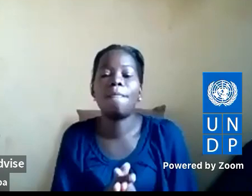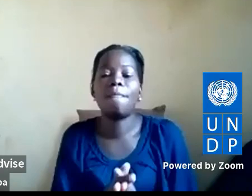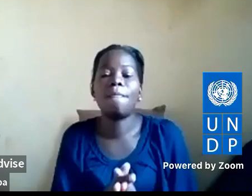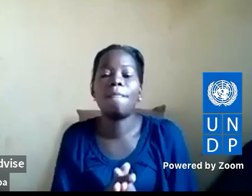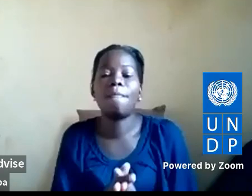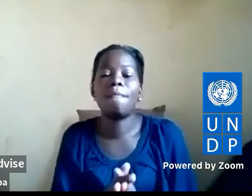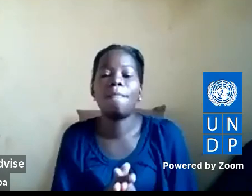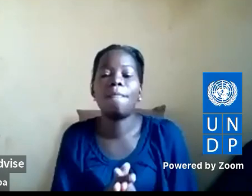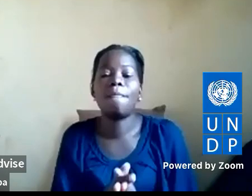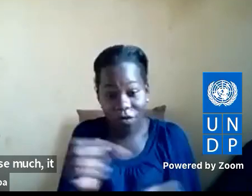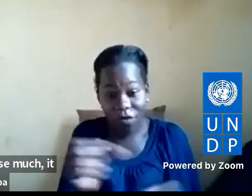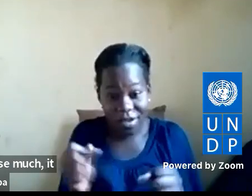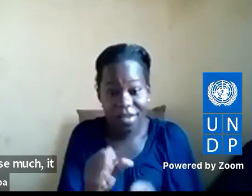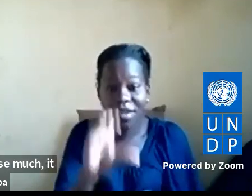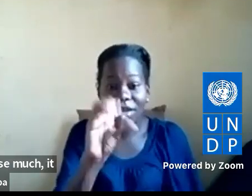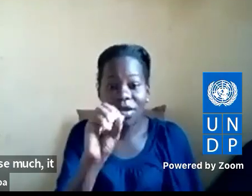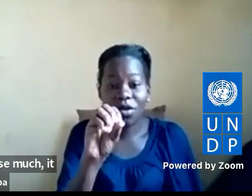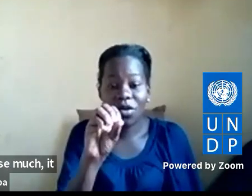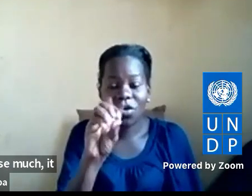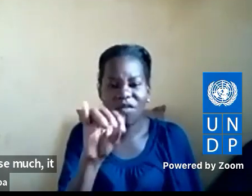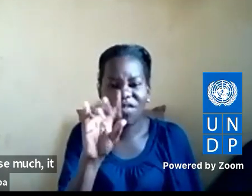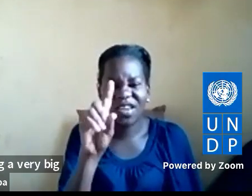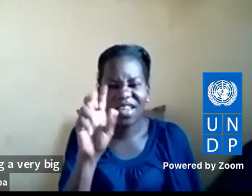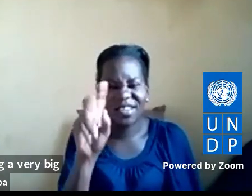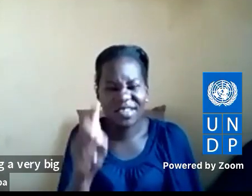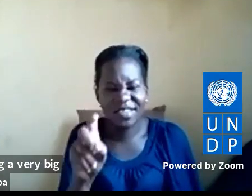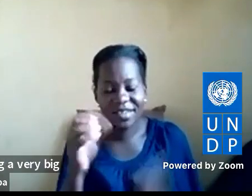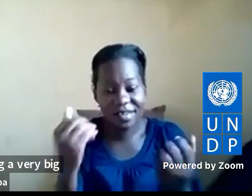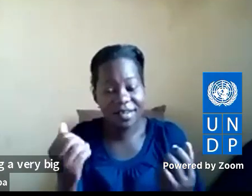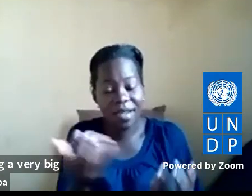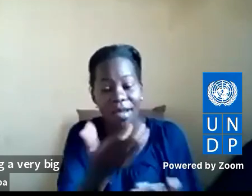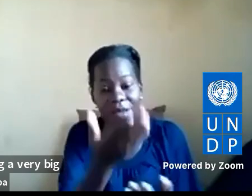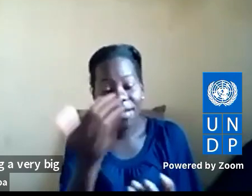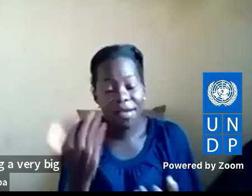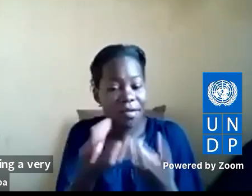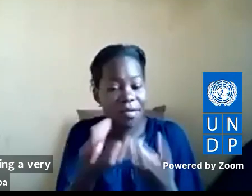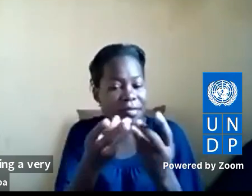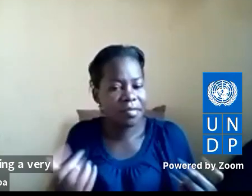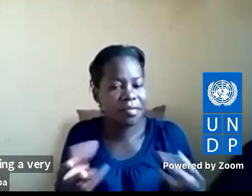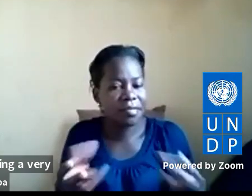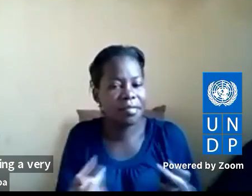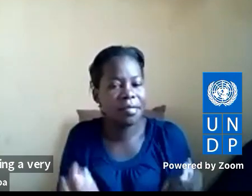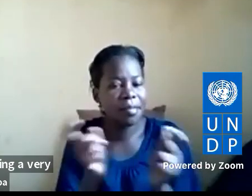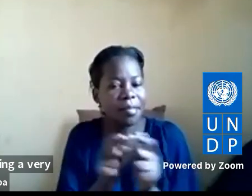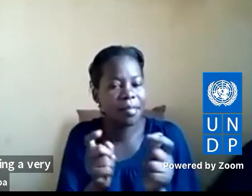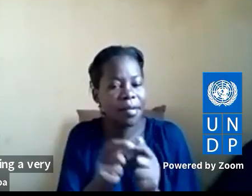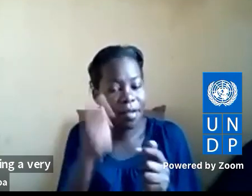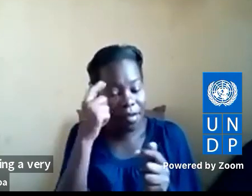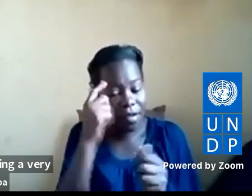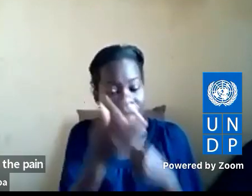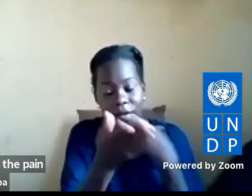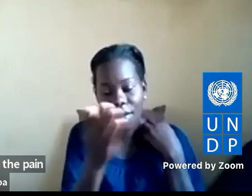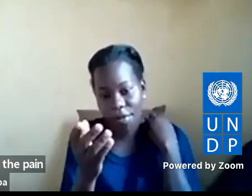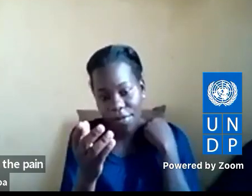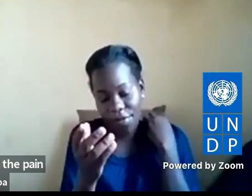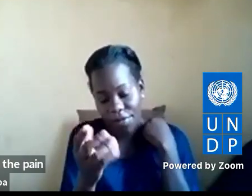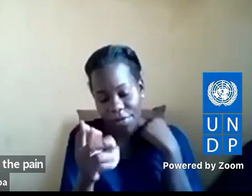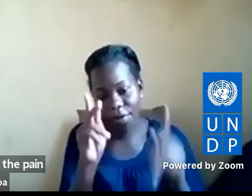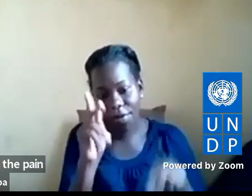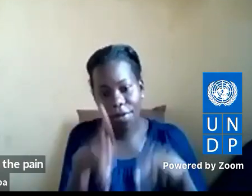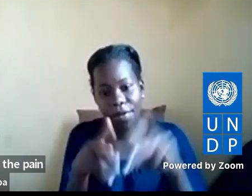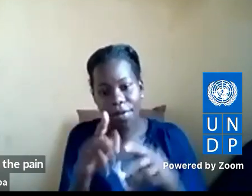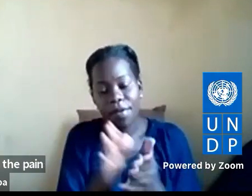speaks for itself because they're addressing a very big pain point in the population. So look at the pain points in your population and be a change maker.